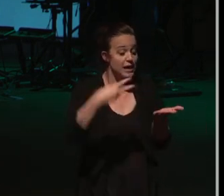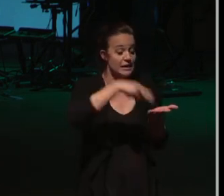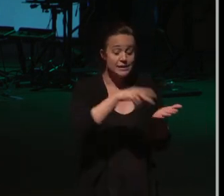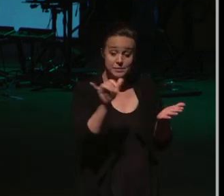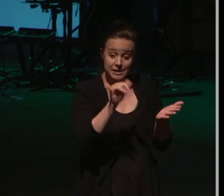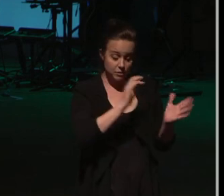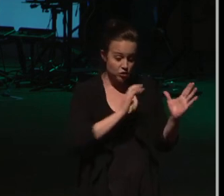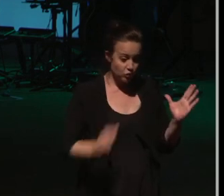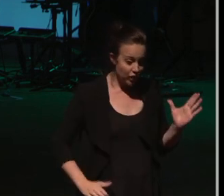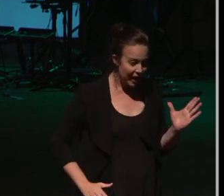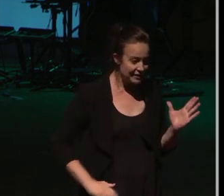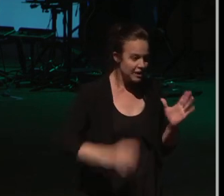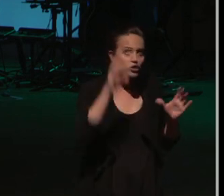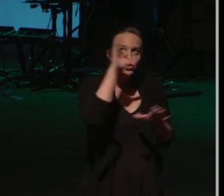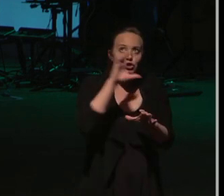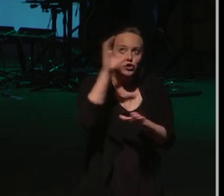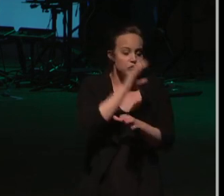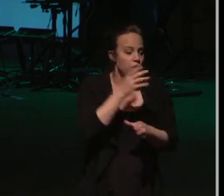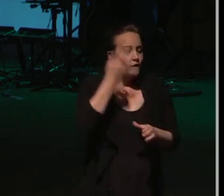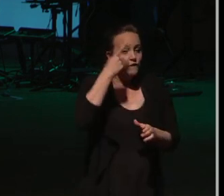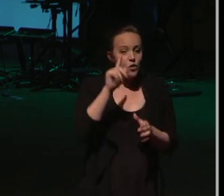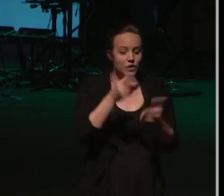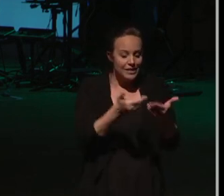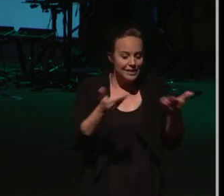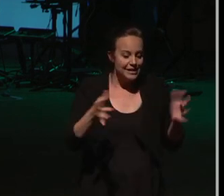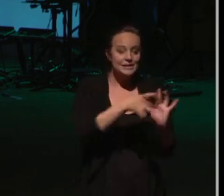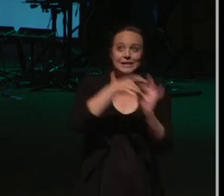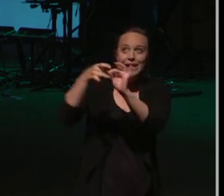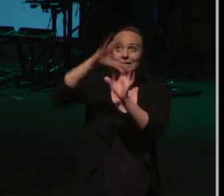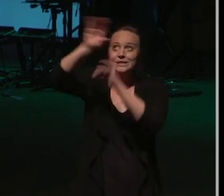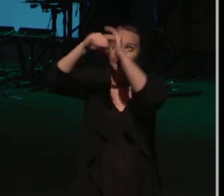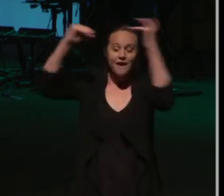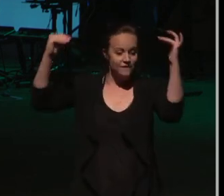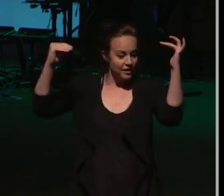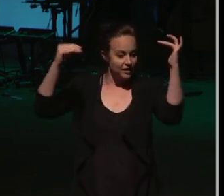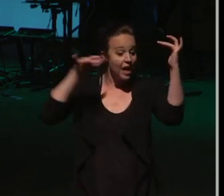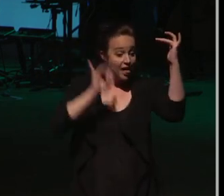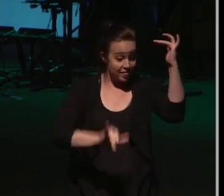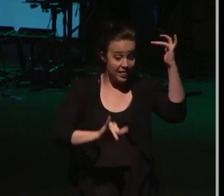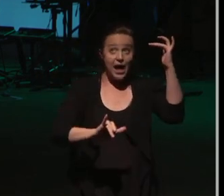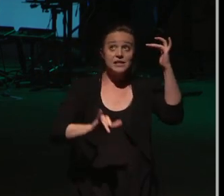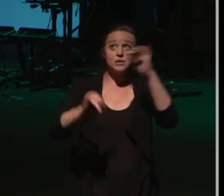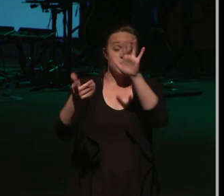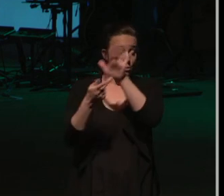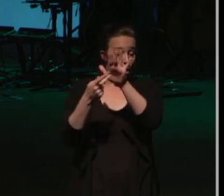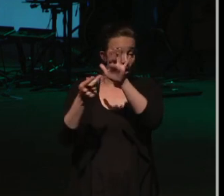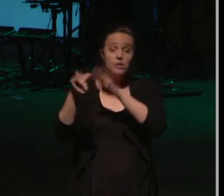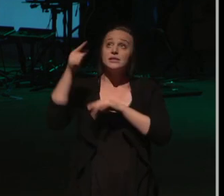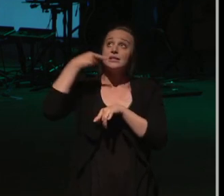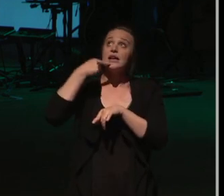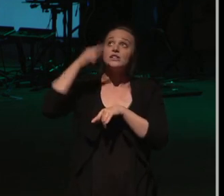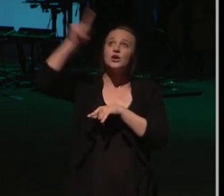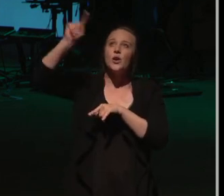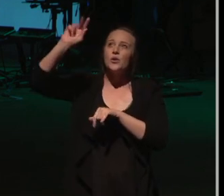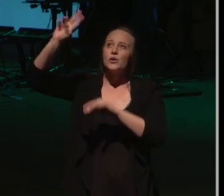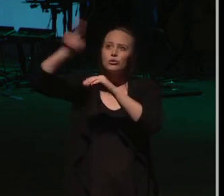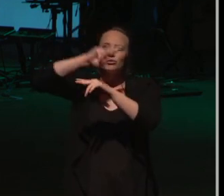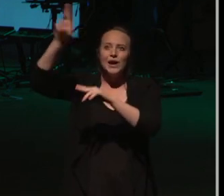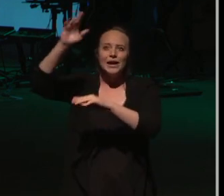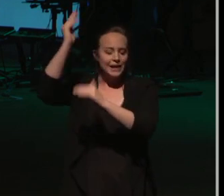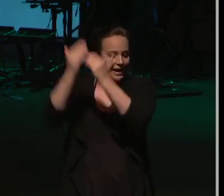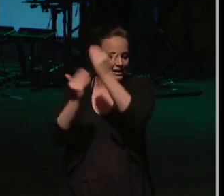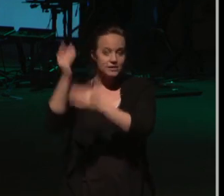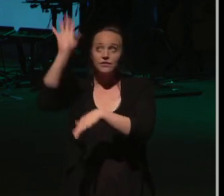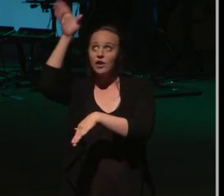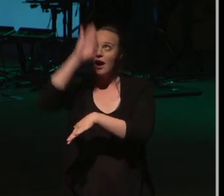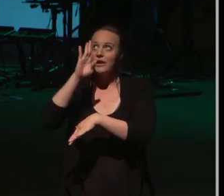that are above. That is where Christ is, seated at the right hand of God. Set your minds on the things that are above, not on the things